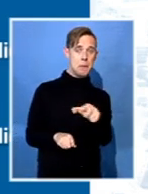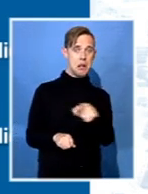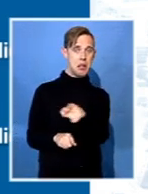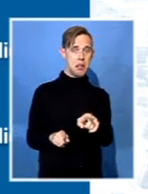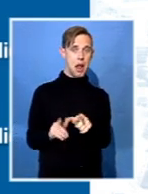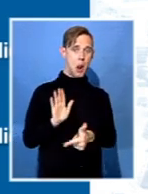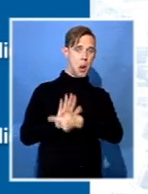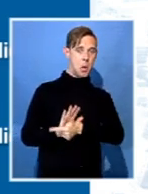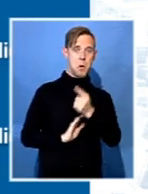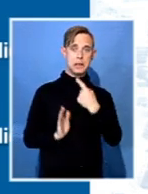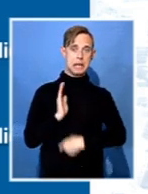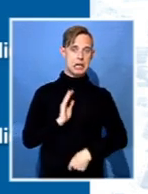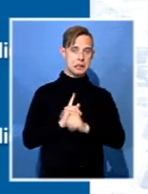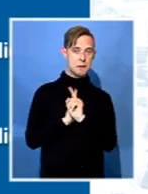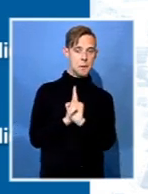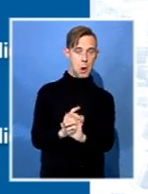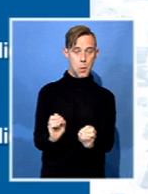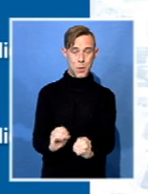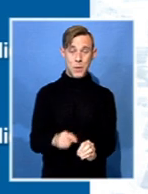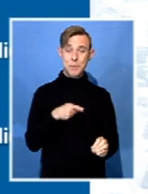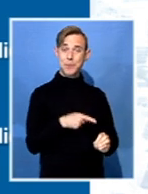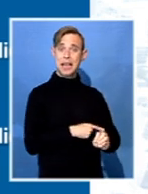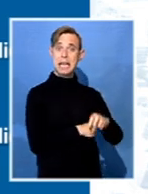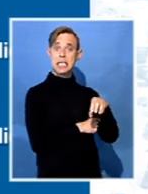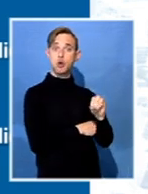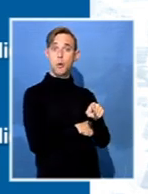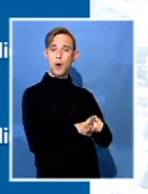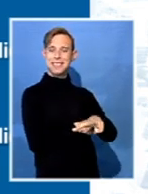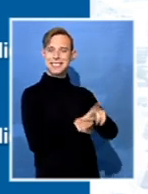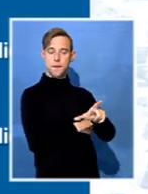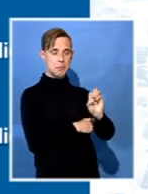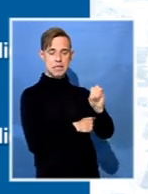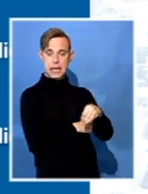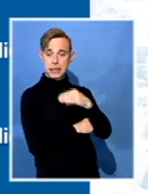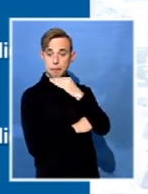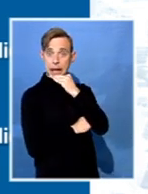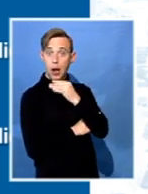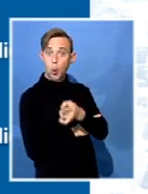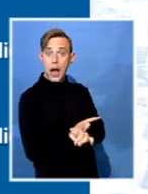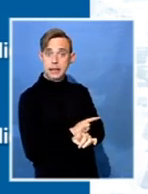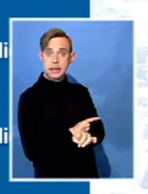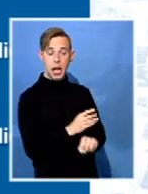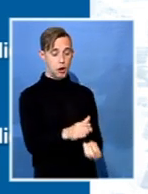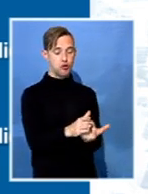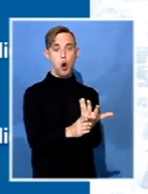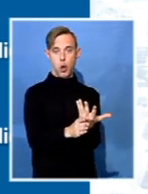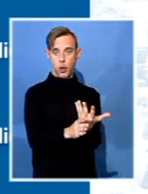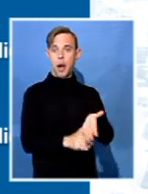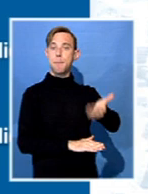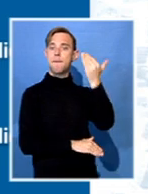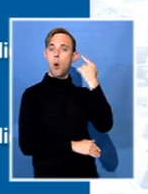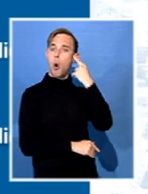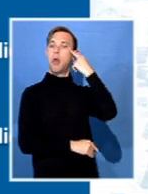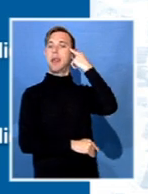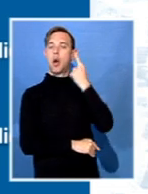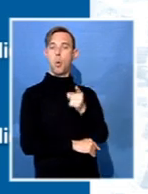number you see there, 0.7% projected economic growth. It's been revised downward for this year from an